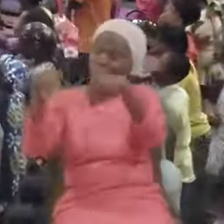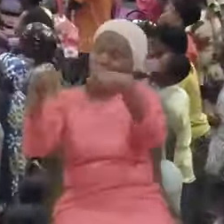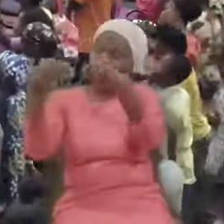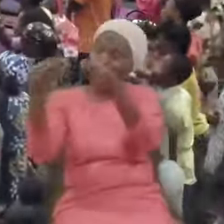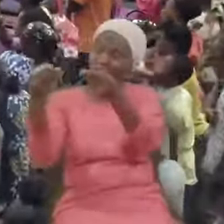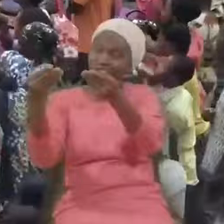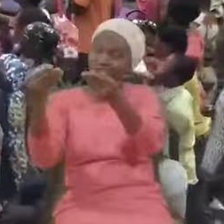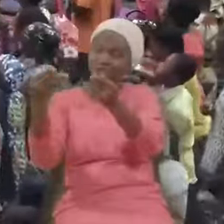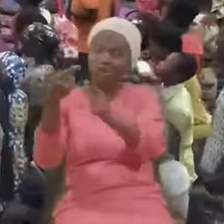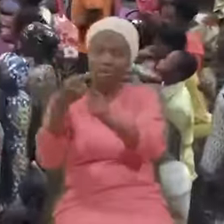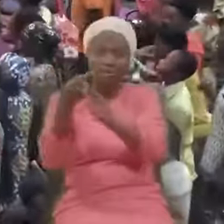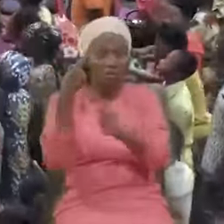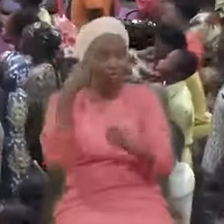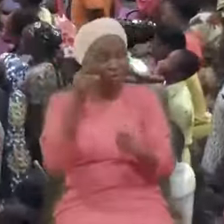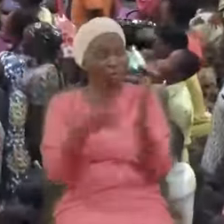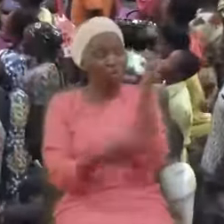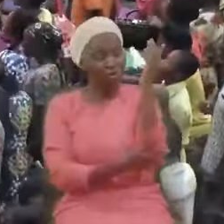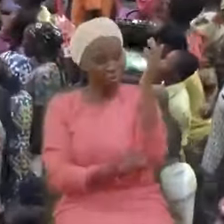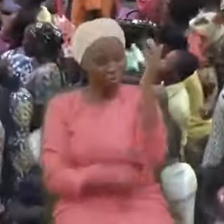Provision for the poor.